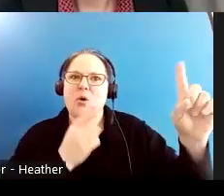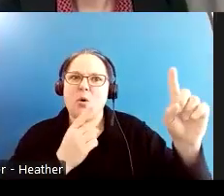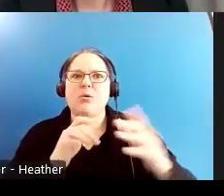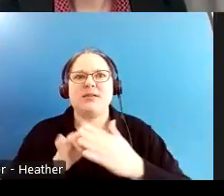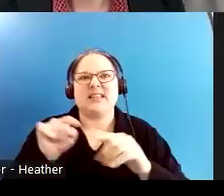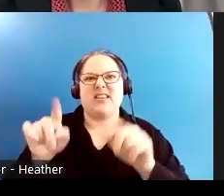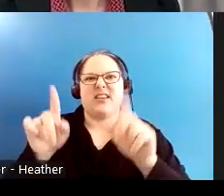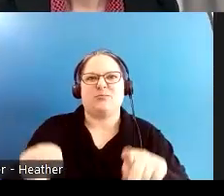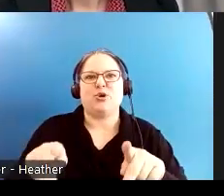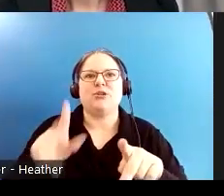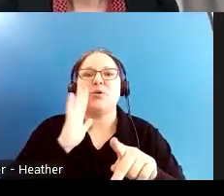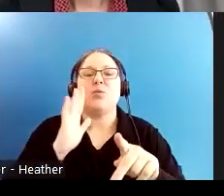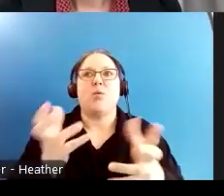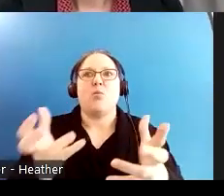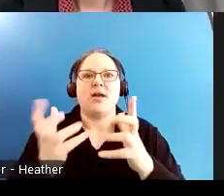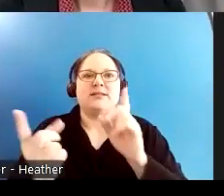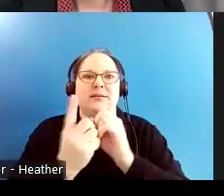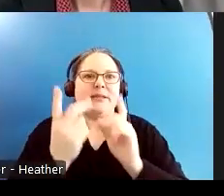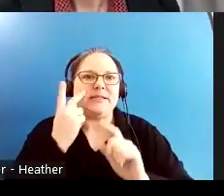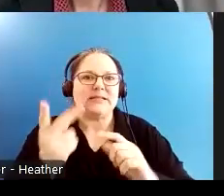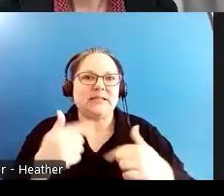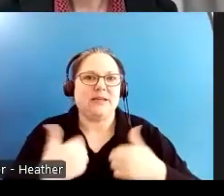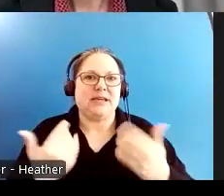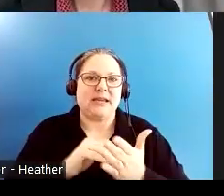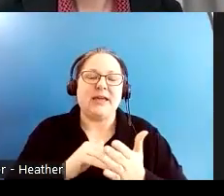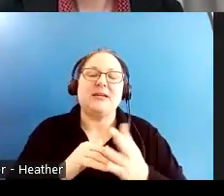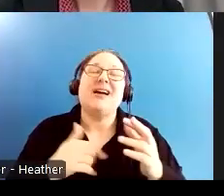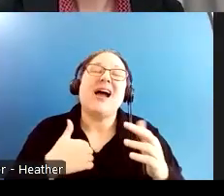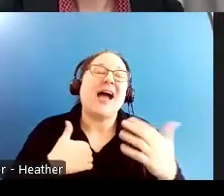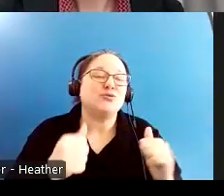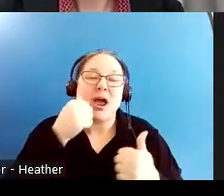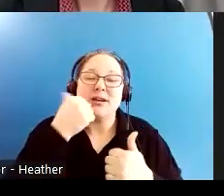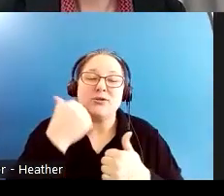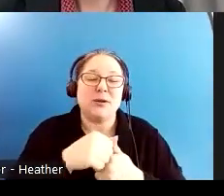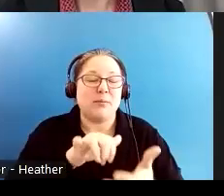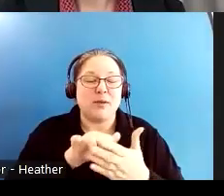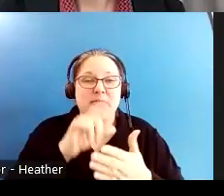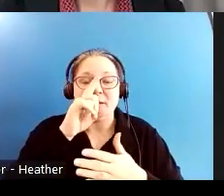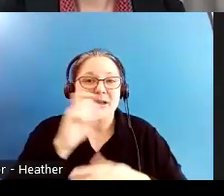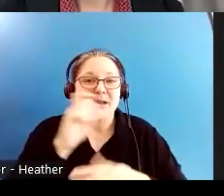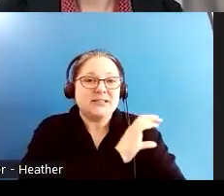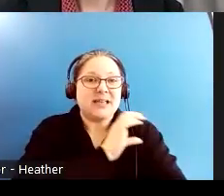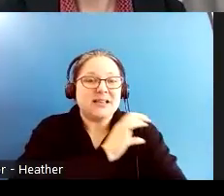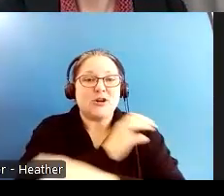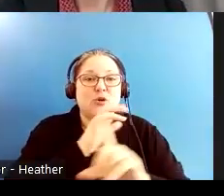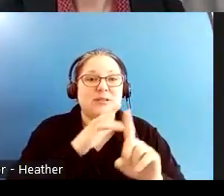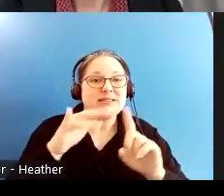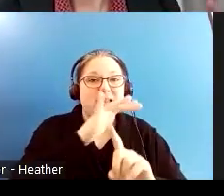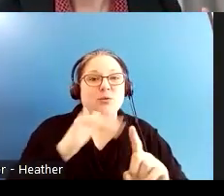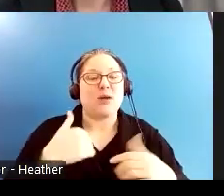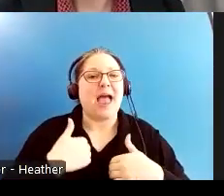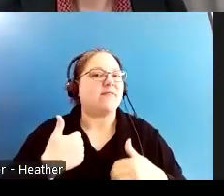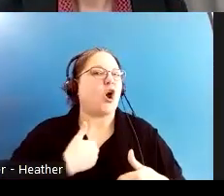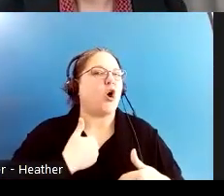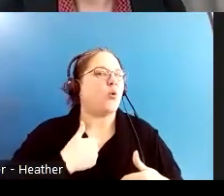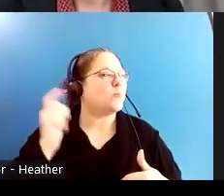consider meeting you again. And I like to remember that because in our clinic setting, oftentimes we have our own agendas, right? We have